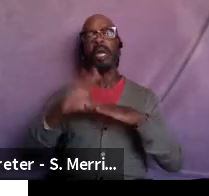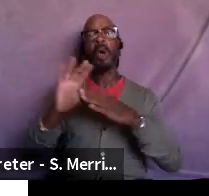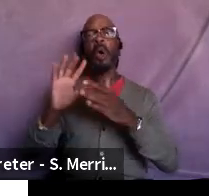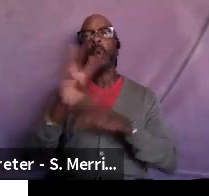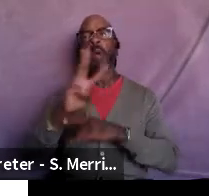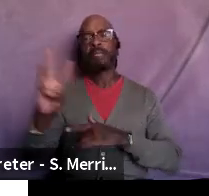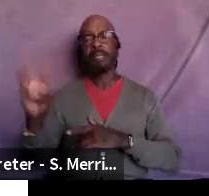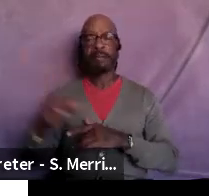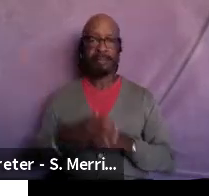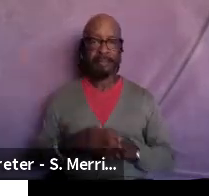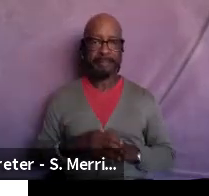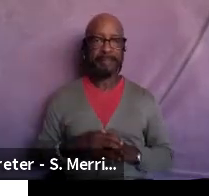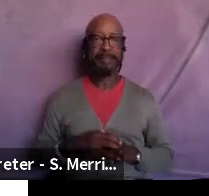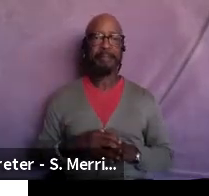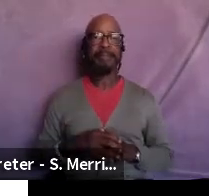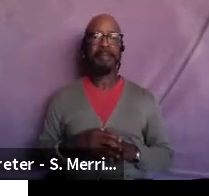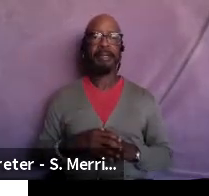hhs.gov/OCR. Okay.